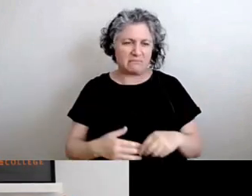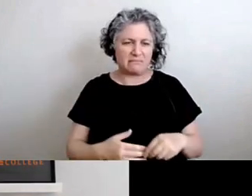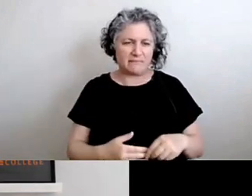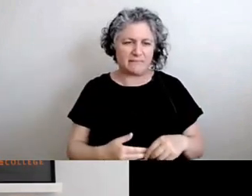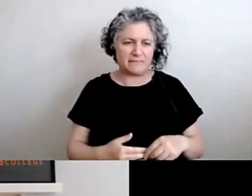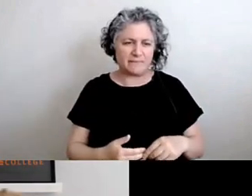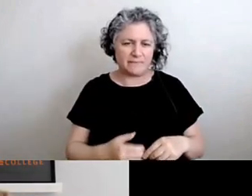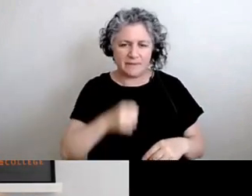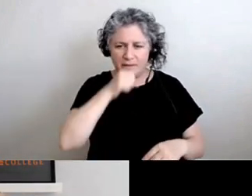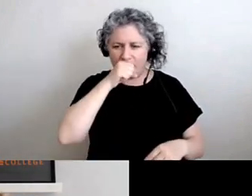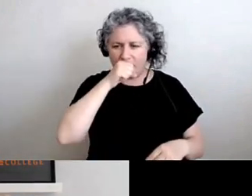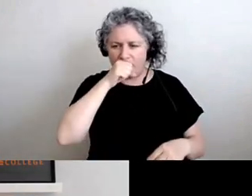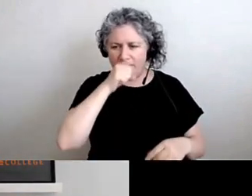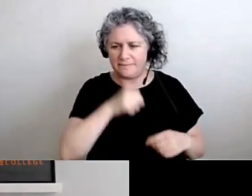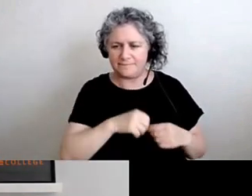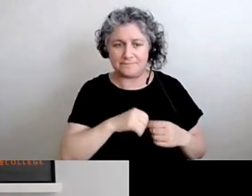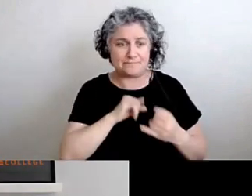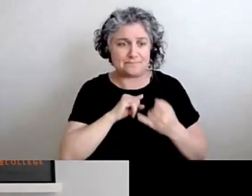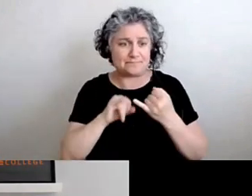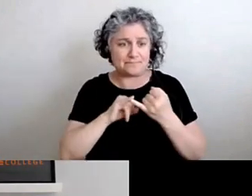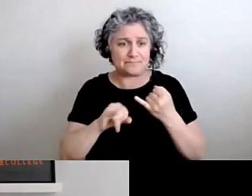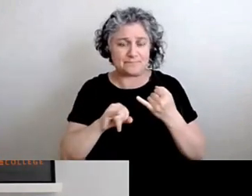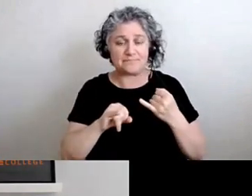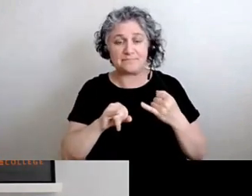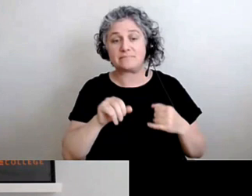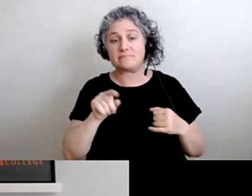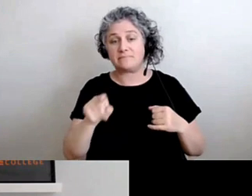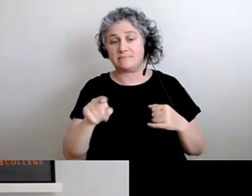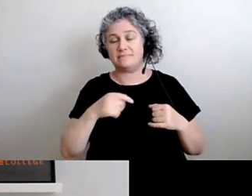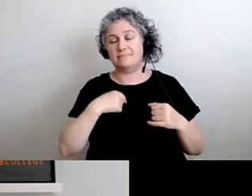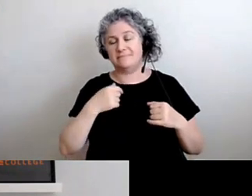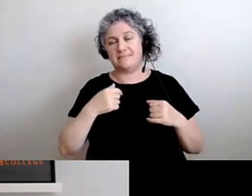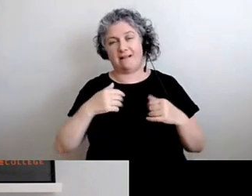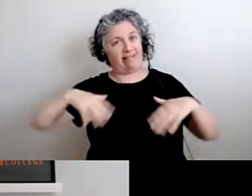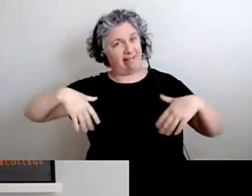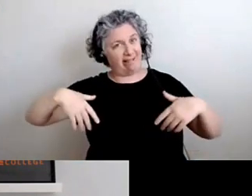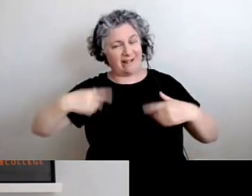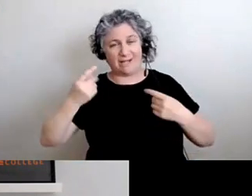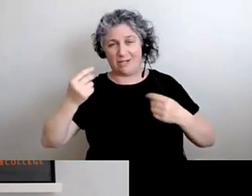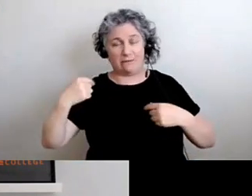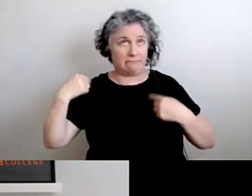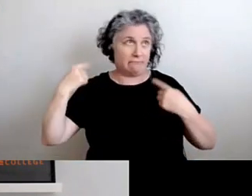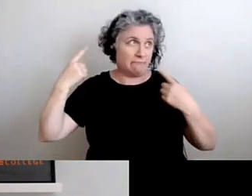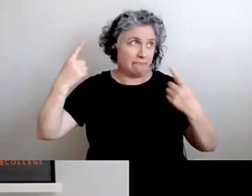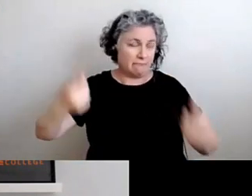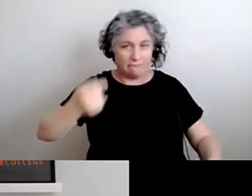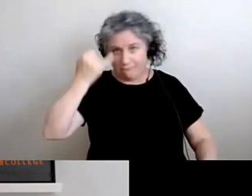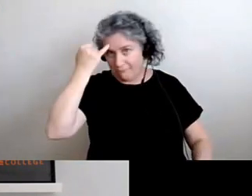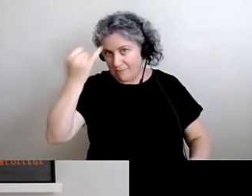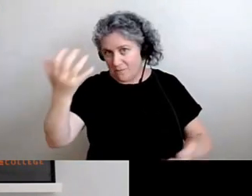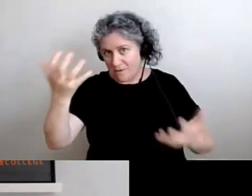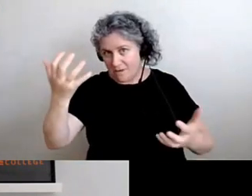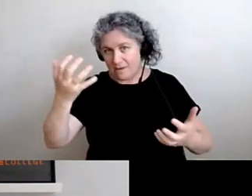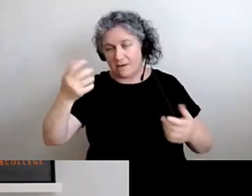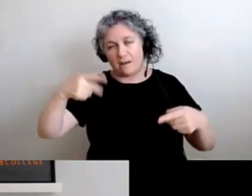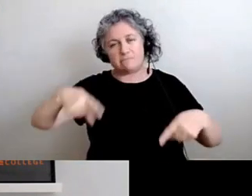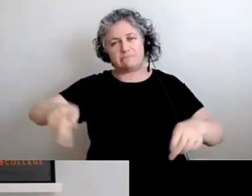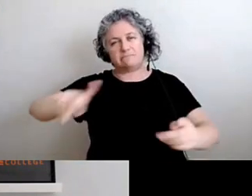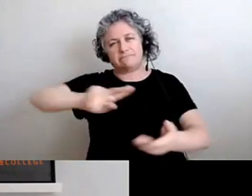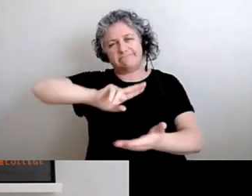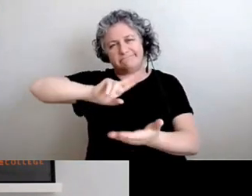Now, lastly, and this has been on my to-do list for 100 years now, is a consent form.